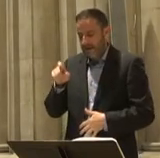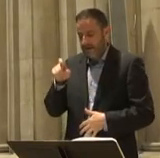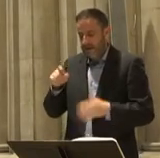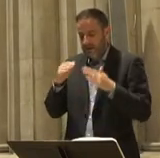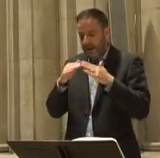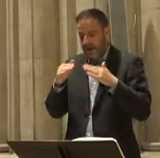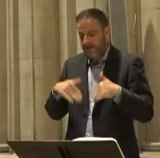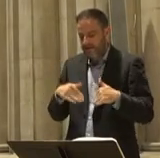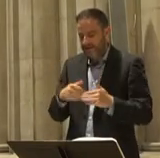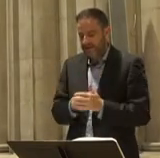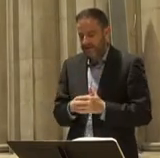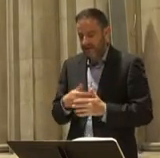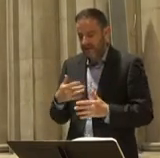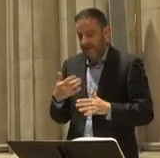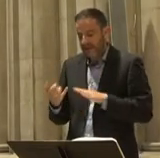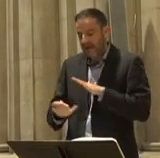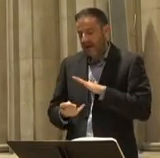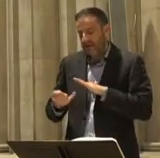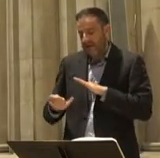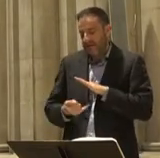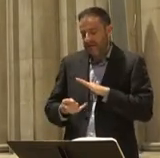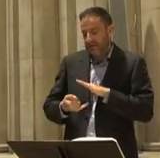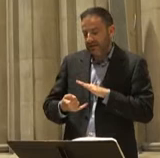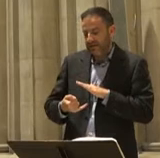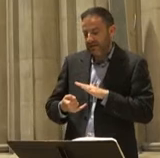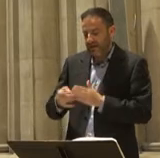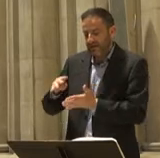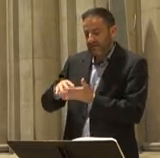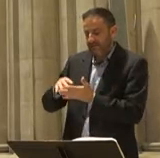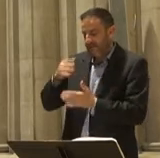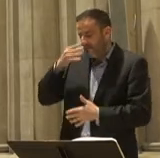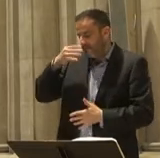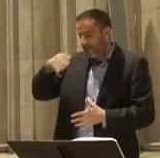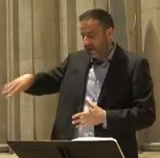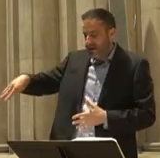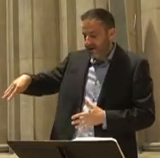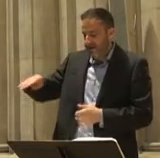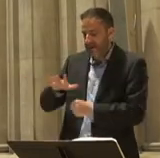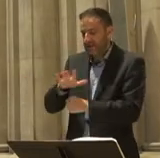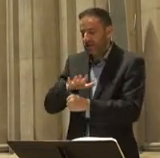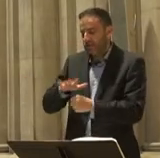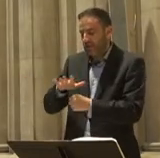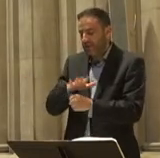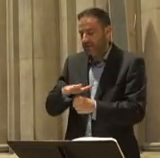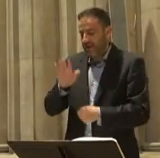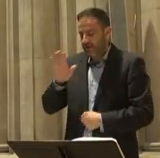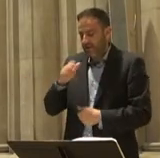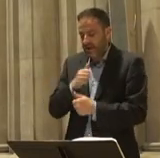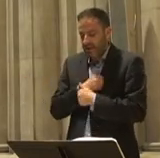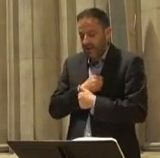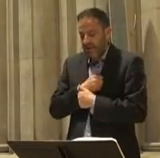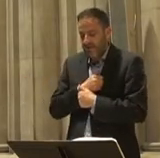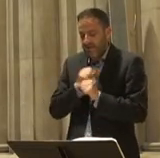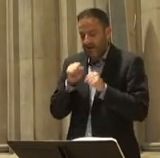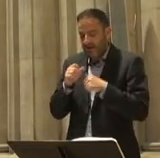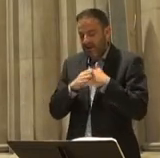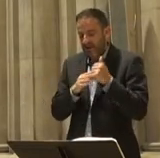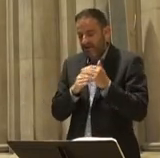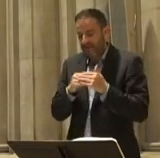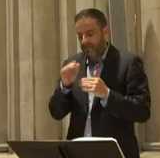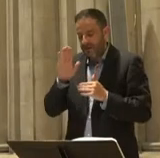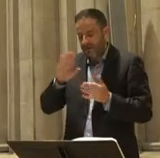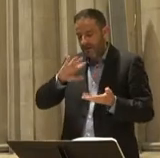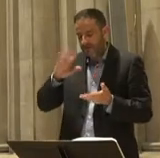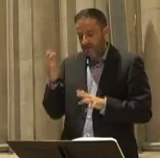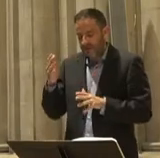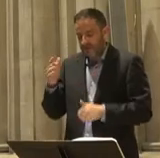those needing homes, the isolated and the forgotten, that surrounded by your love, they may be comforted in their